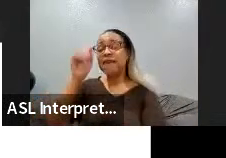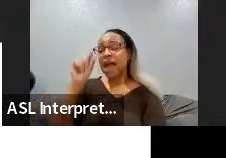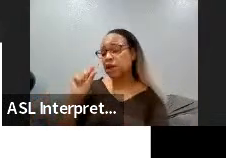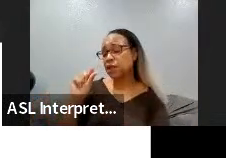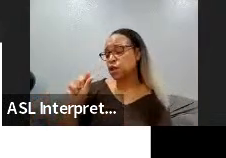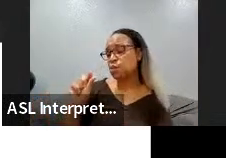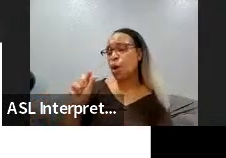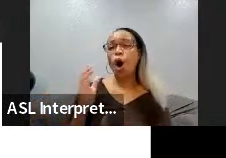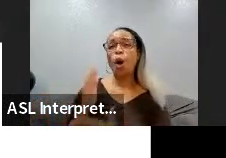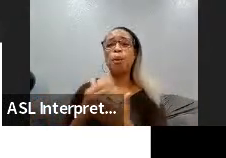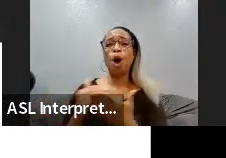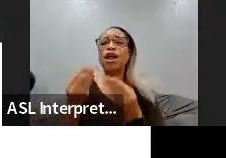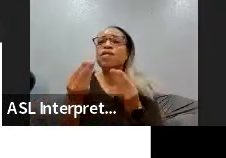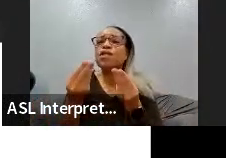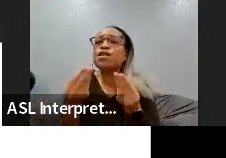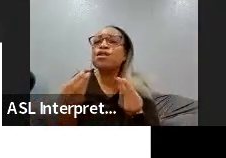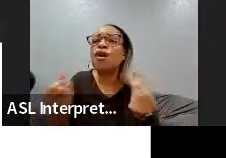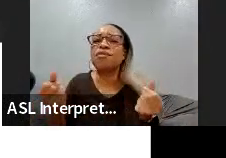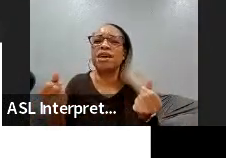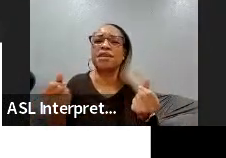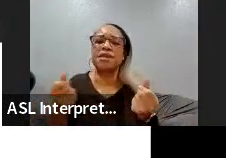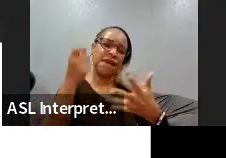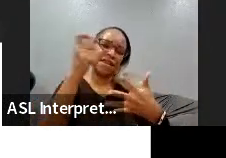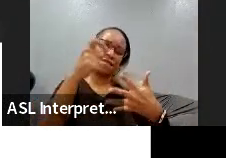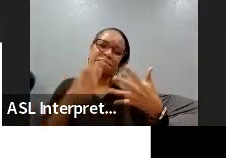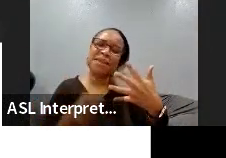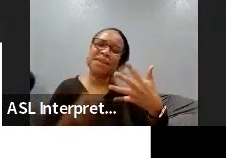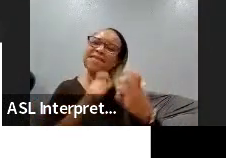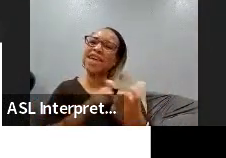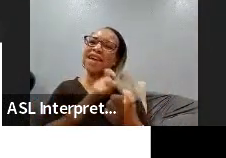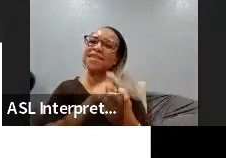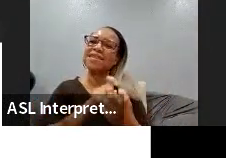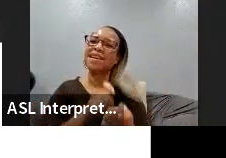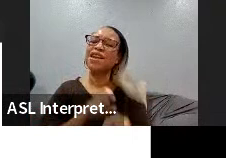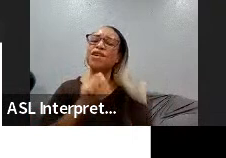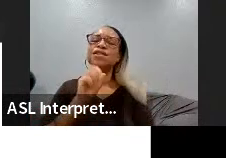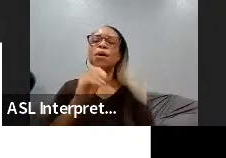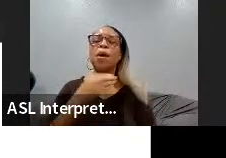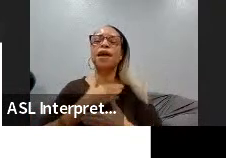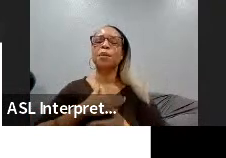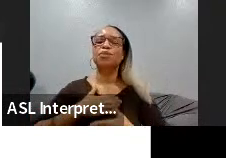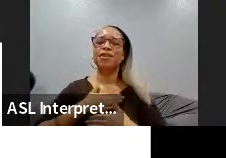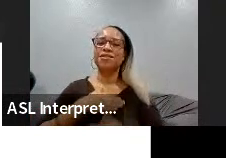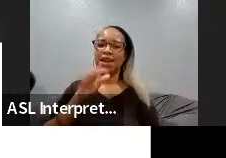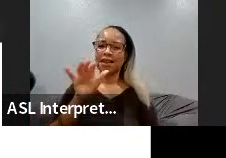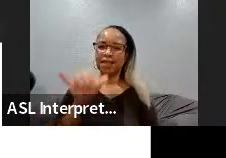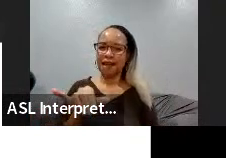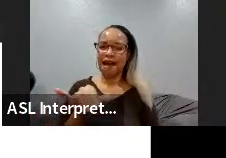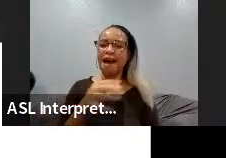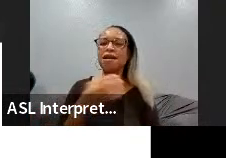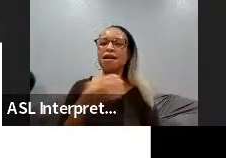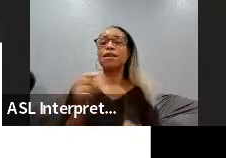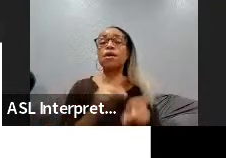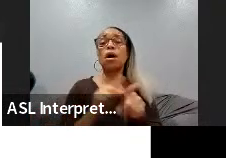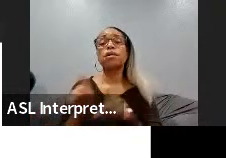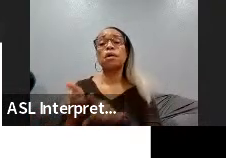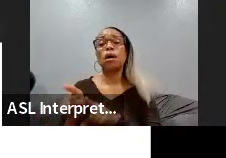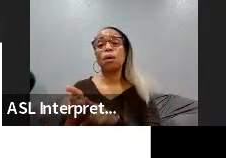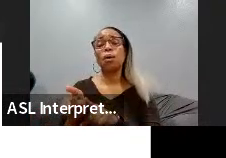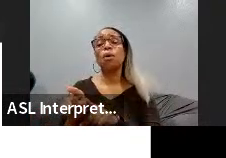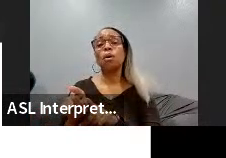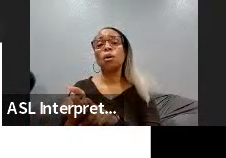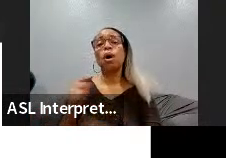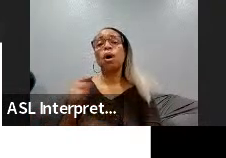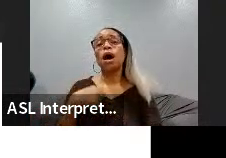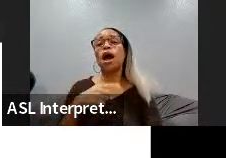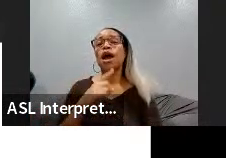anecdotal, in the particularities and so forth. So I've really appreciated that. and I also I